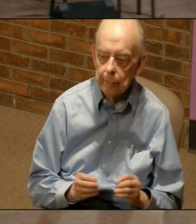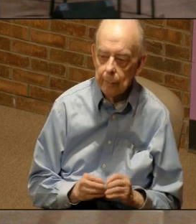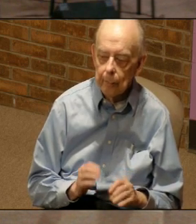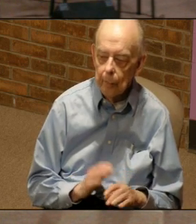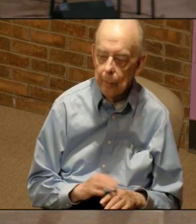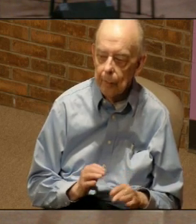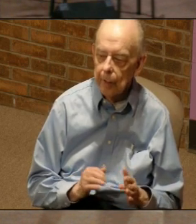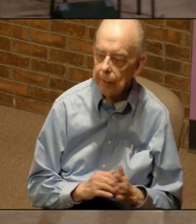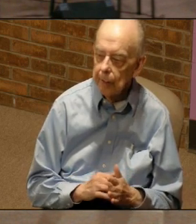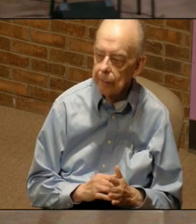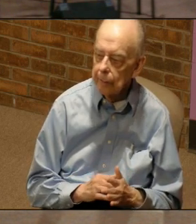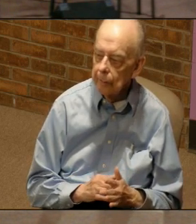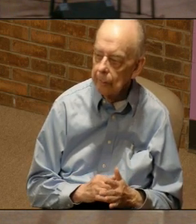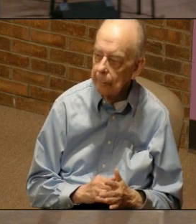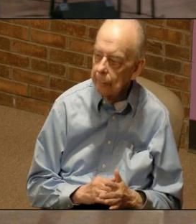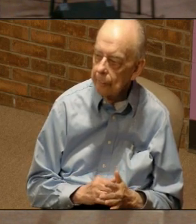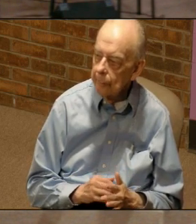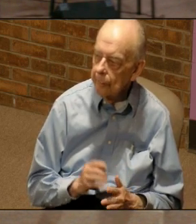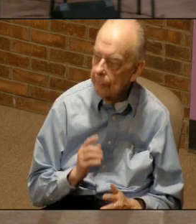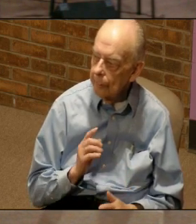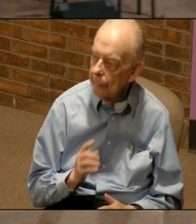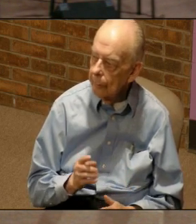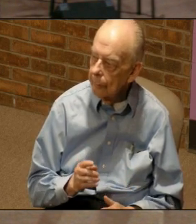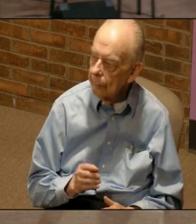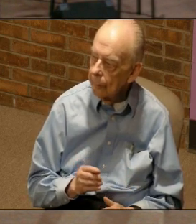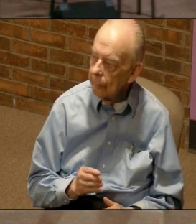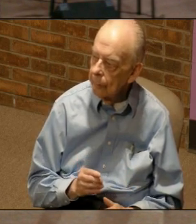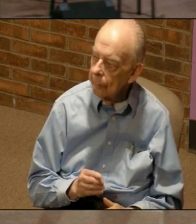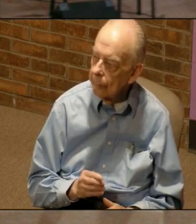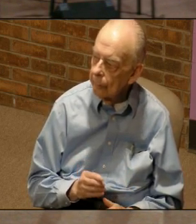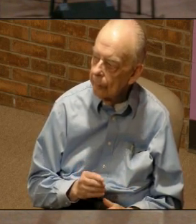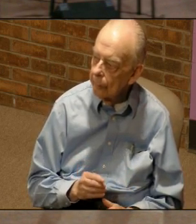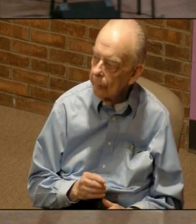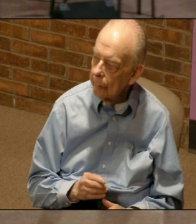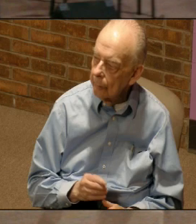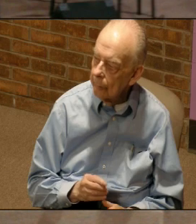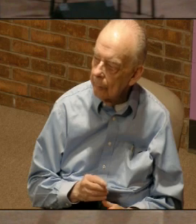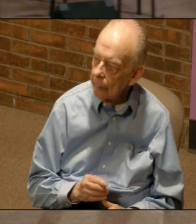than this. In fact,